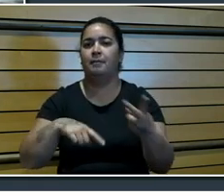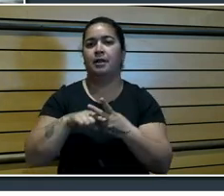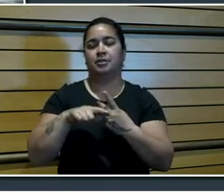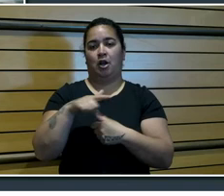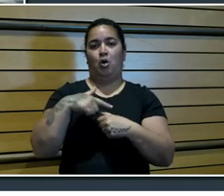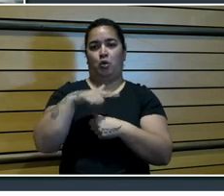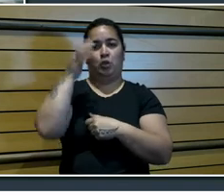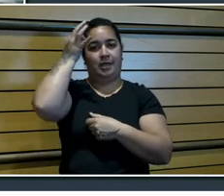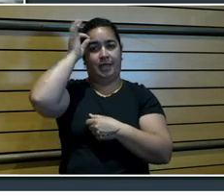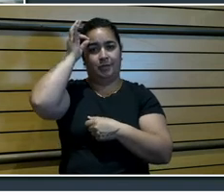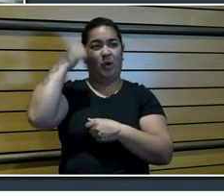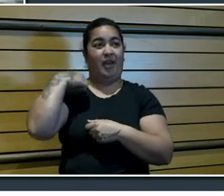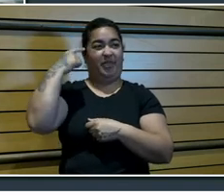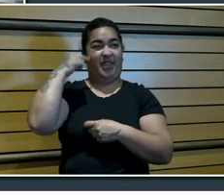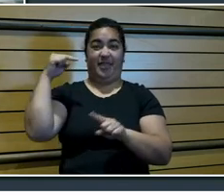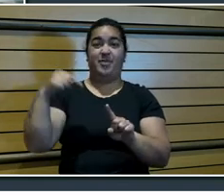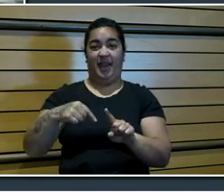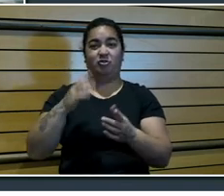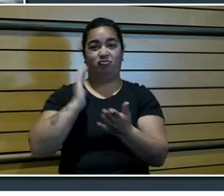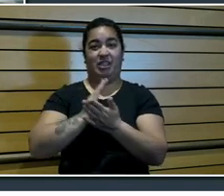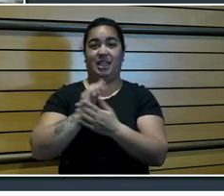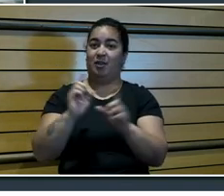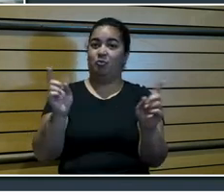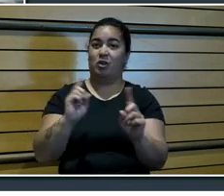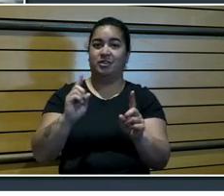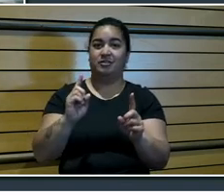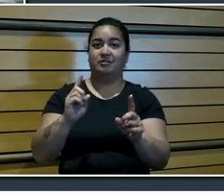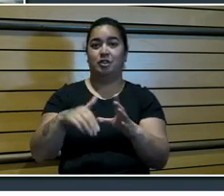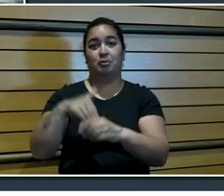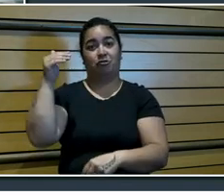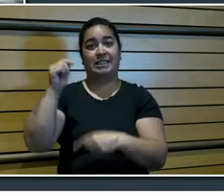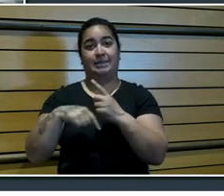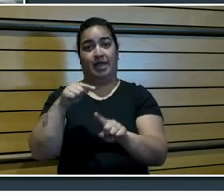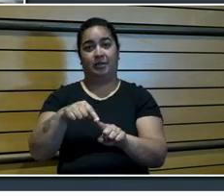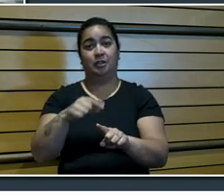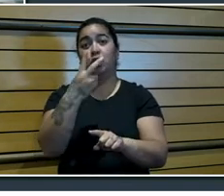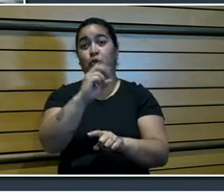is what democracy is all about. So I think we're going to be seeing a brighter future in